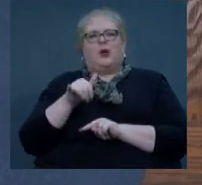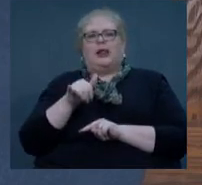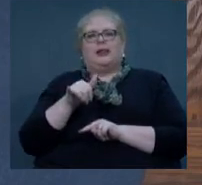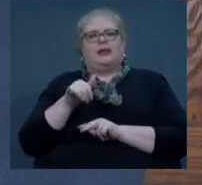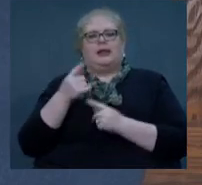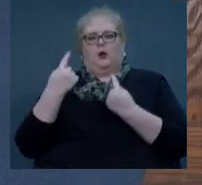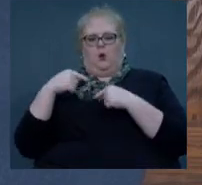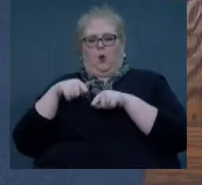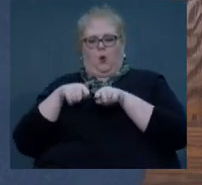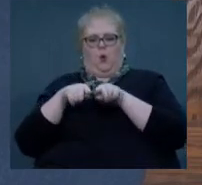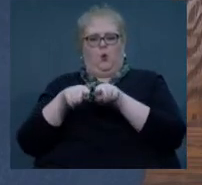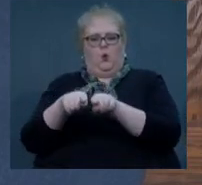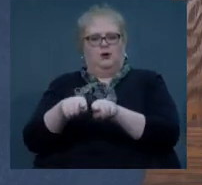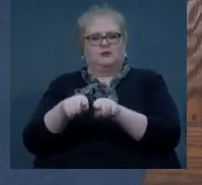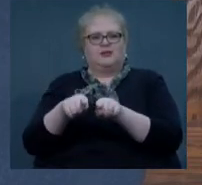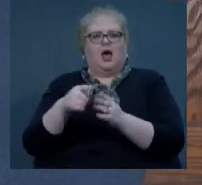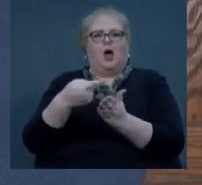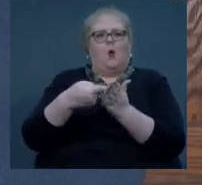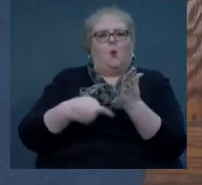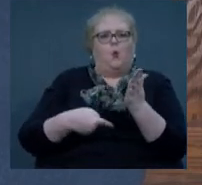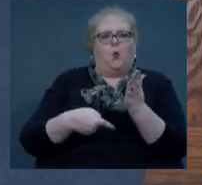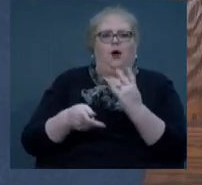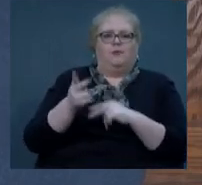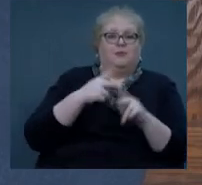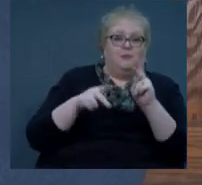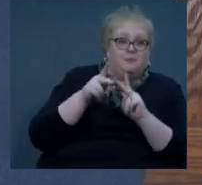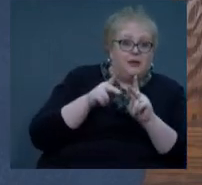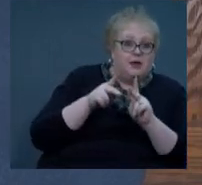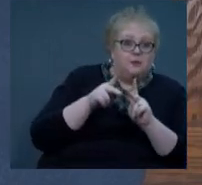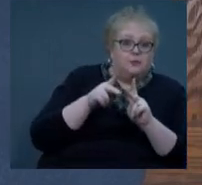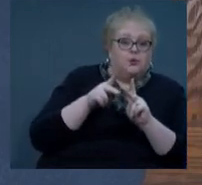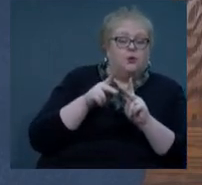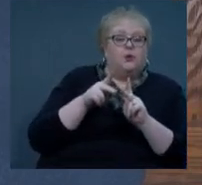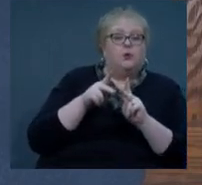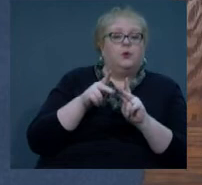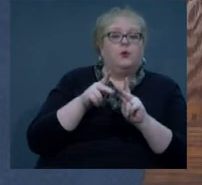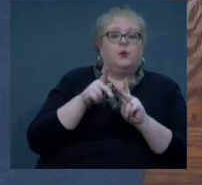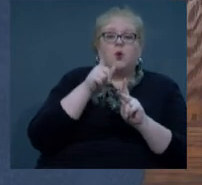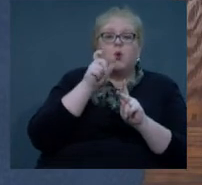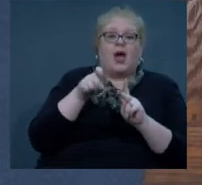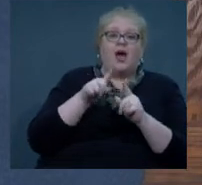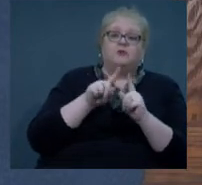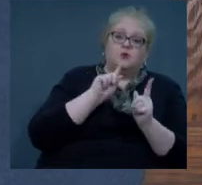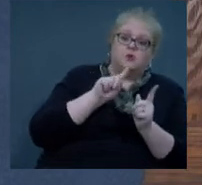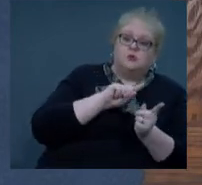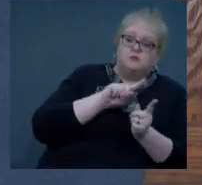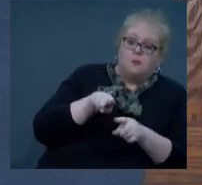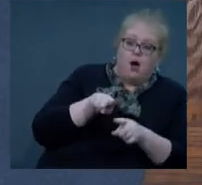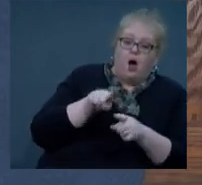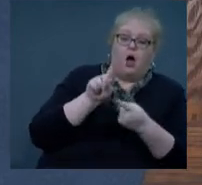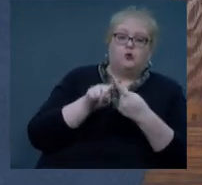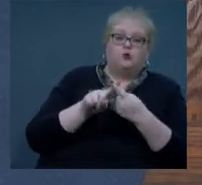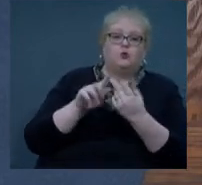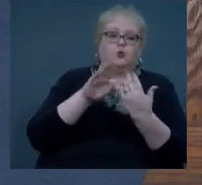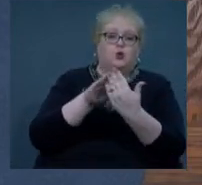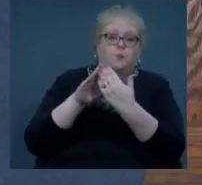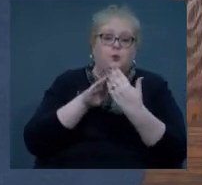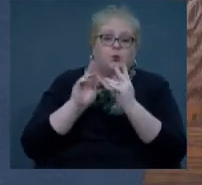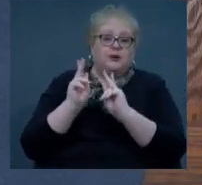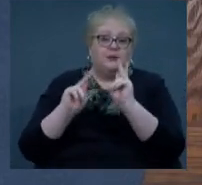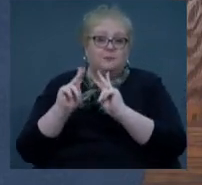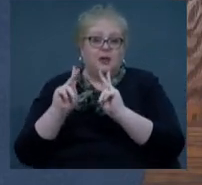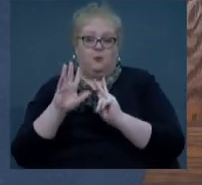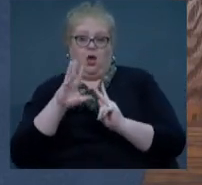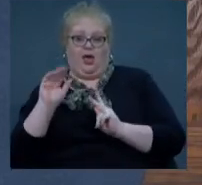coincide with what the people who have to answer to the other people who live in the community were interested